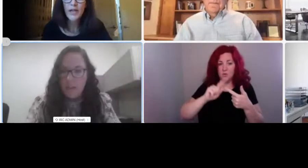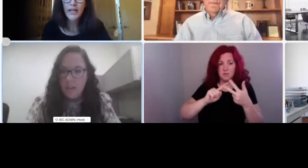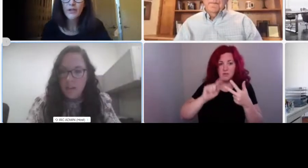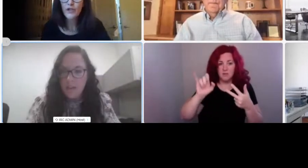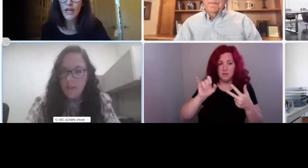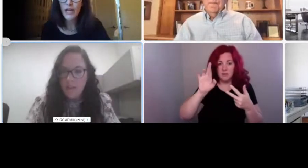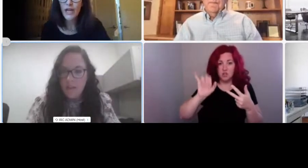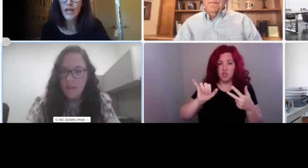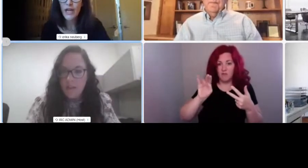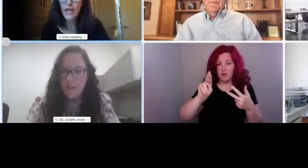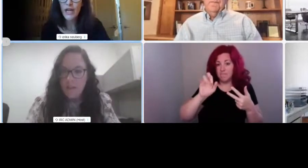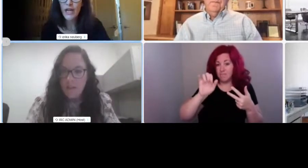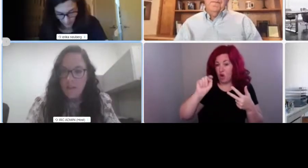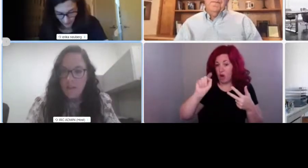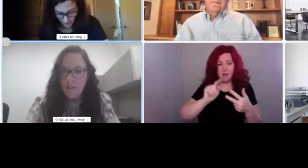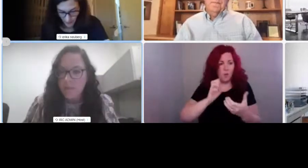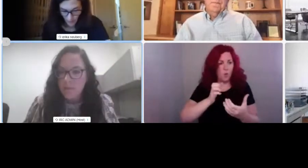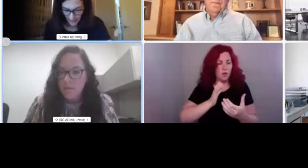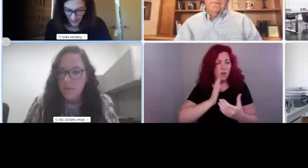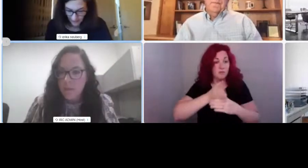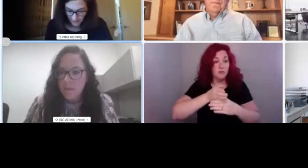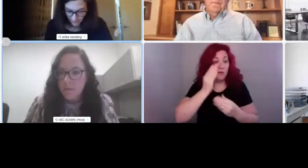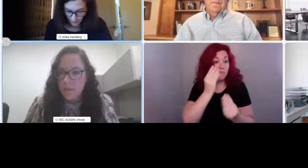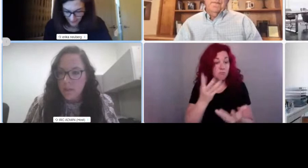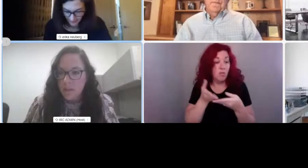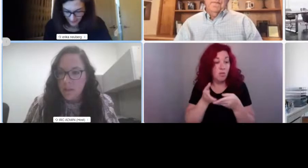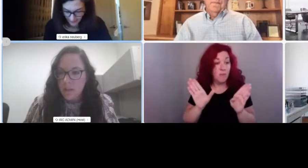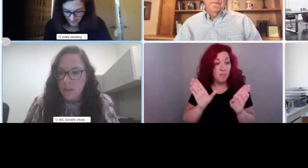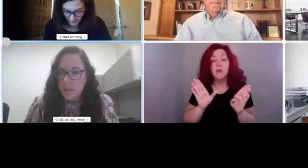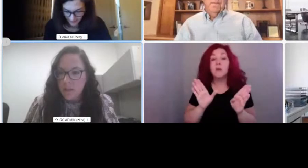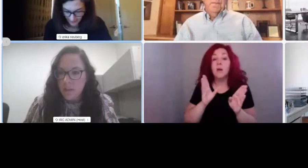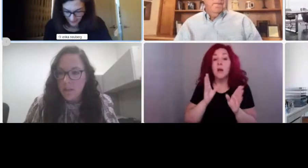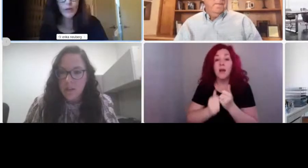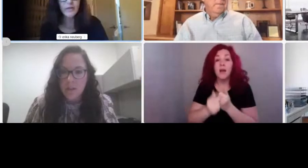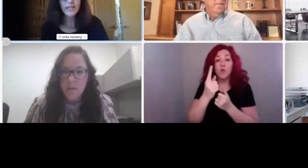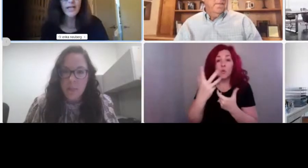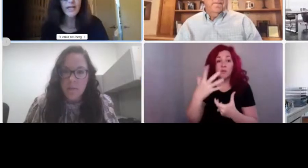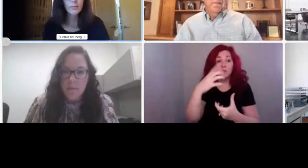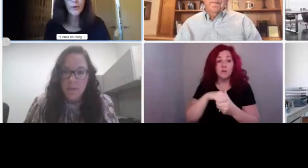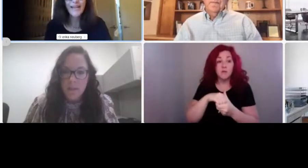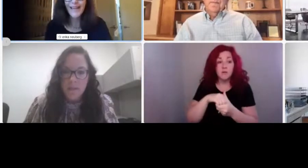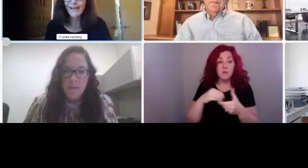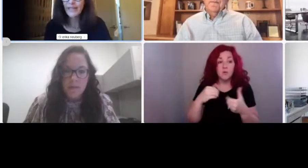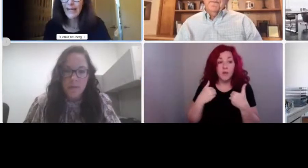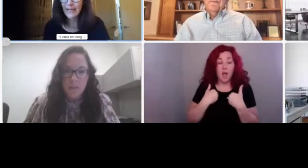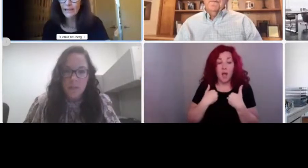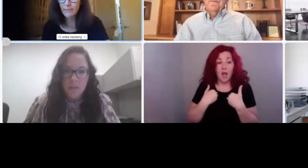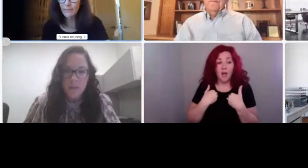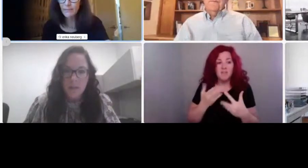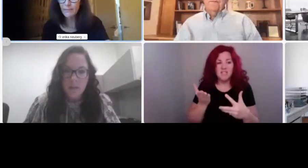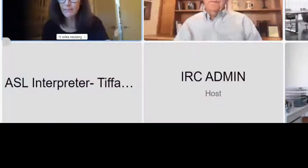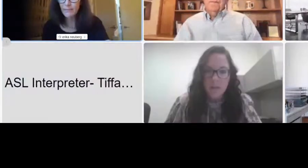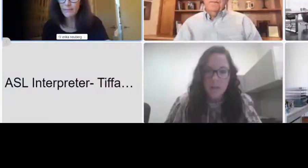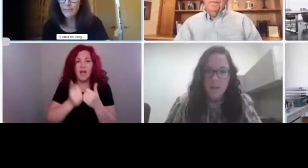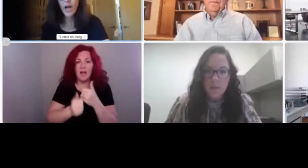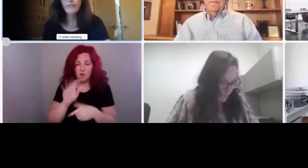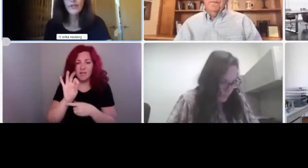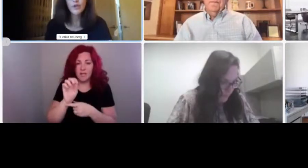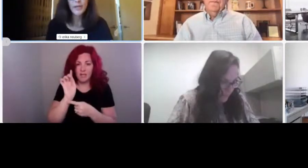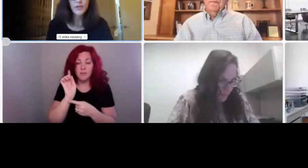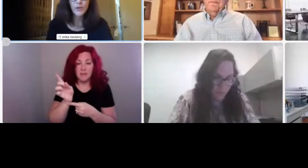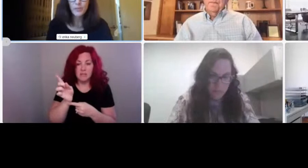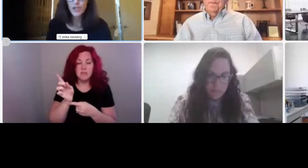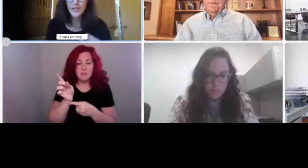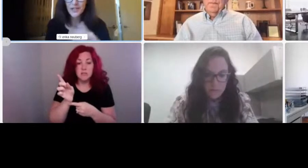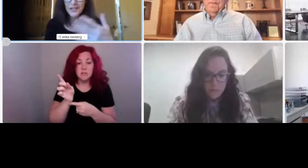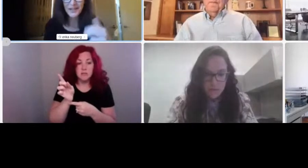and i just want to interject and let the public know and everybody participating we will be taking a break every 90 minutes for the